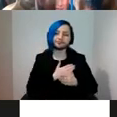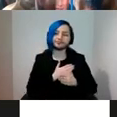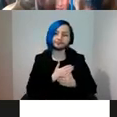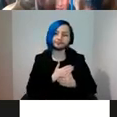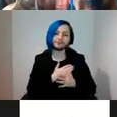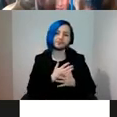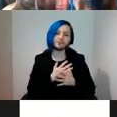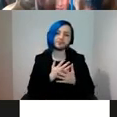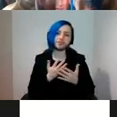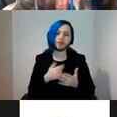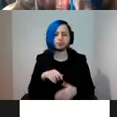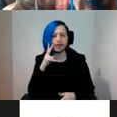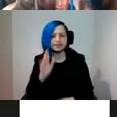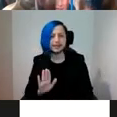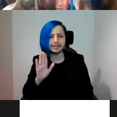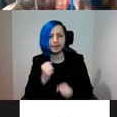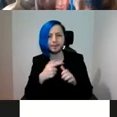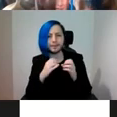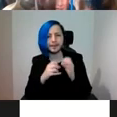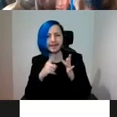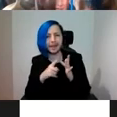I see your hand here, Gabby. Do you want to say something?